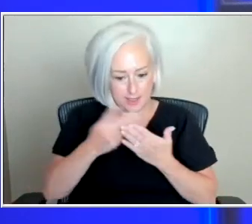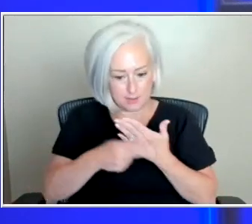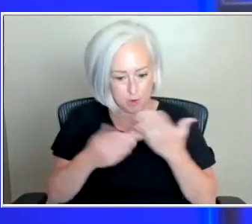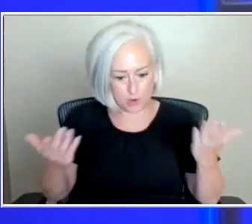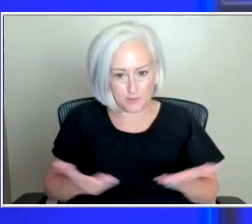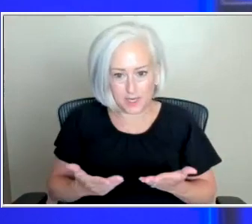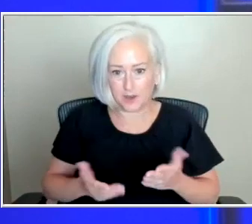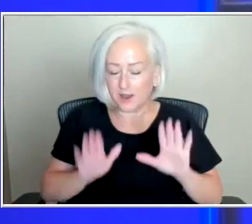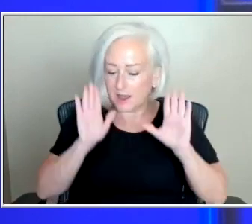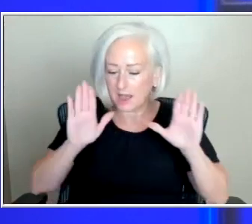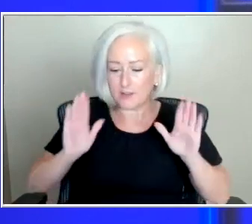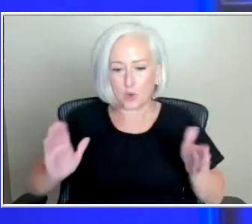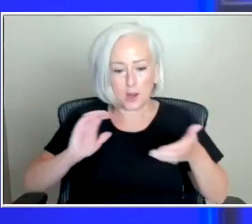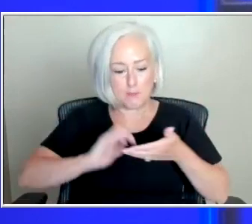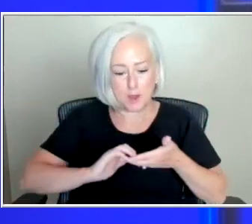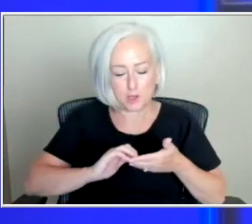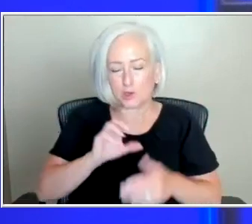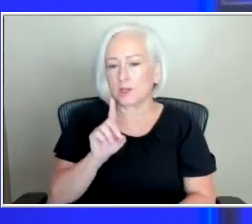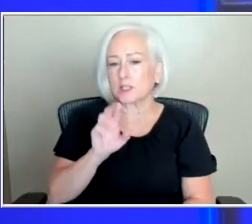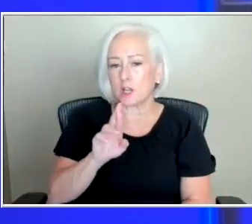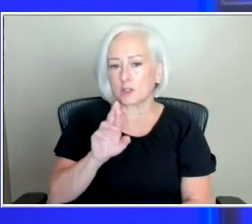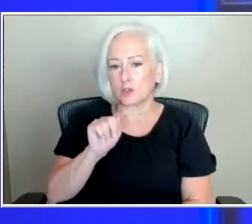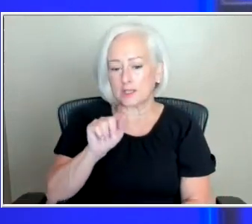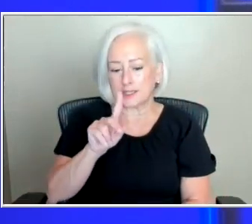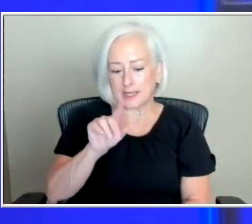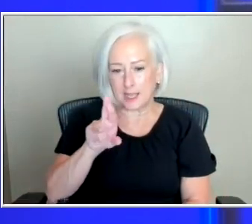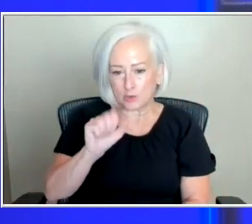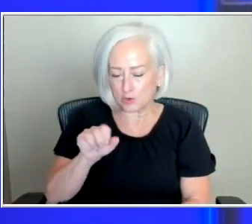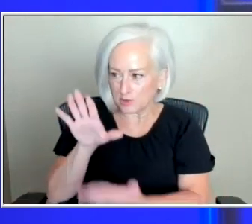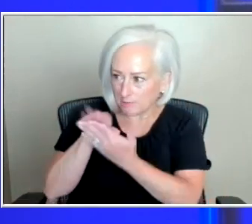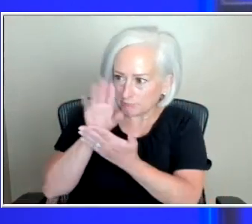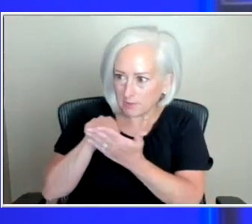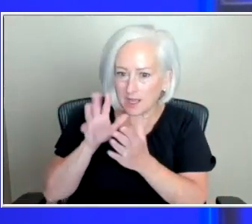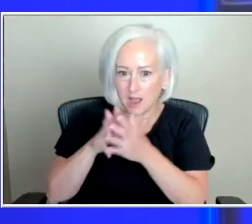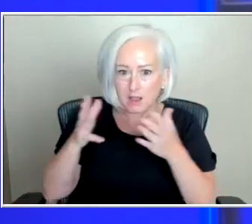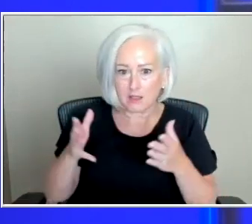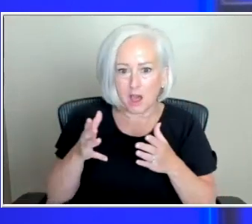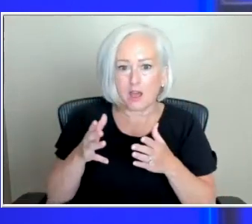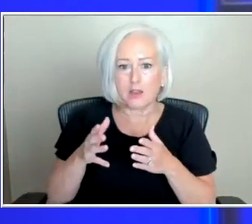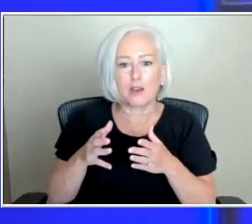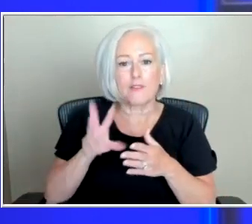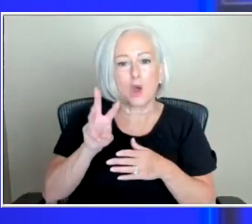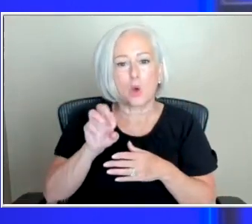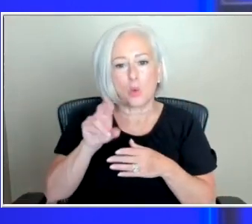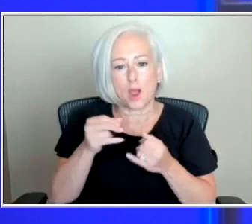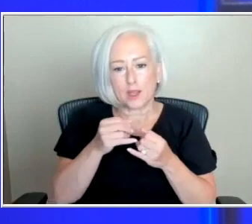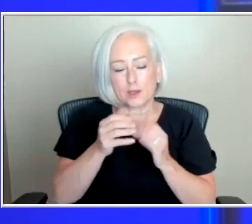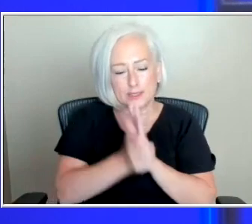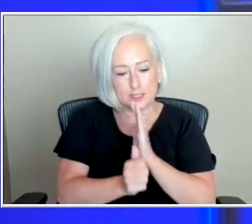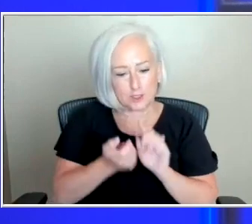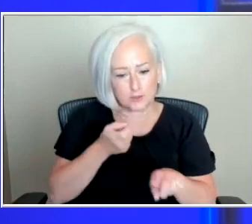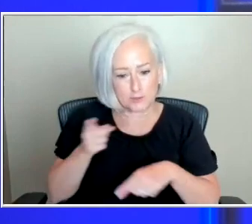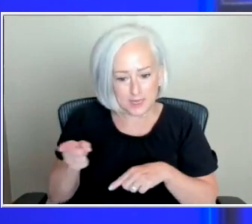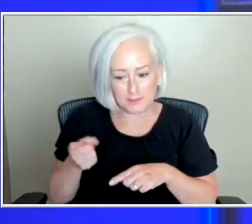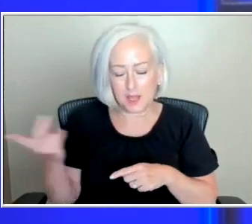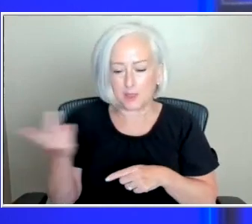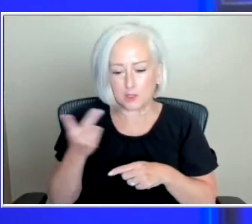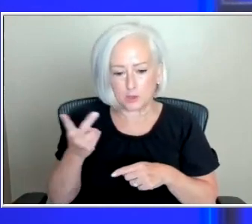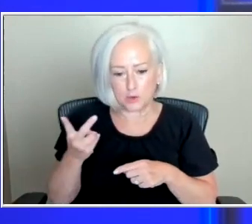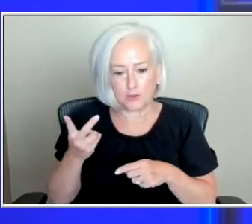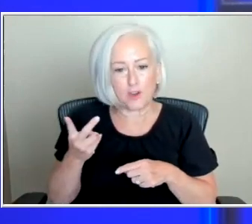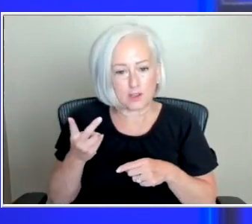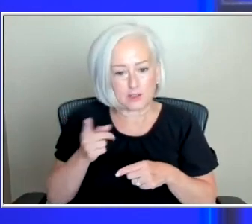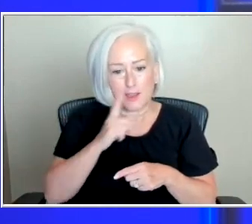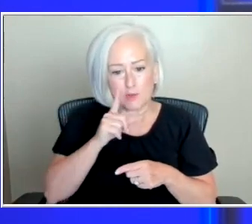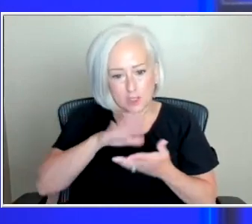in Dr. Tadros with cardiology, who I've learned an incredible amount in catheter wire skills, and we've grown together in this program. And now it encompasses, a